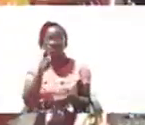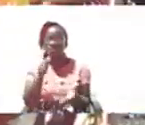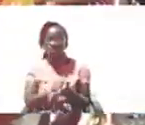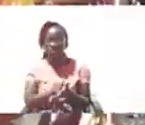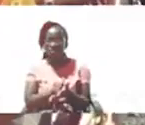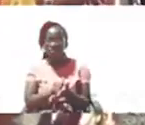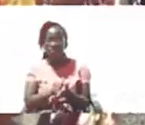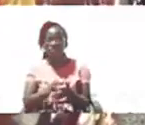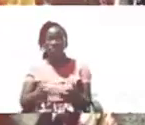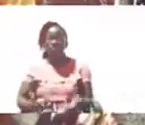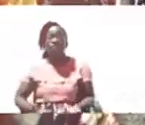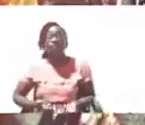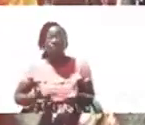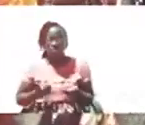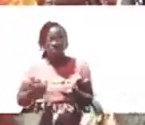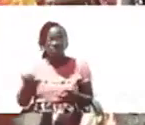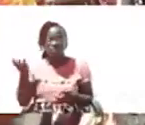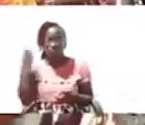his life was smelling.